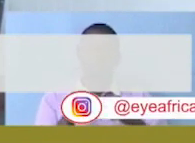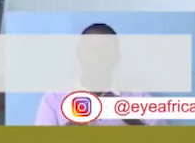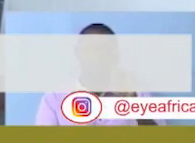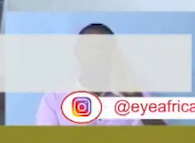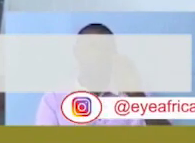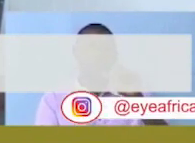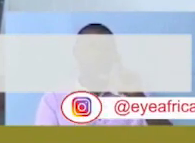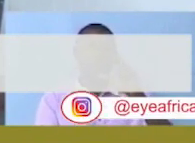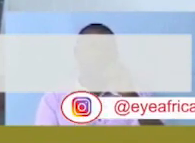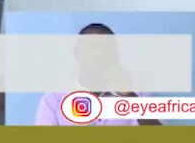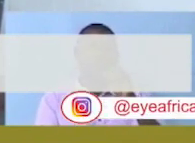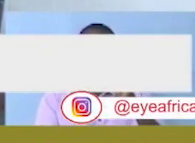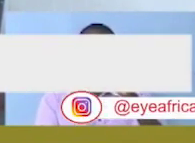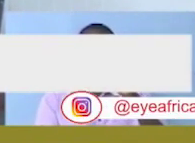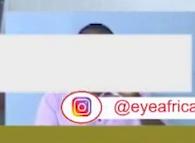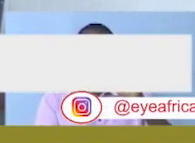That is where he was tortured.